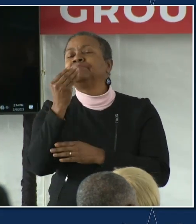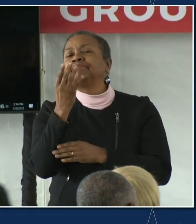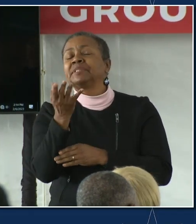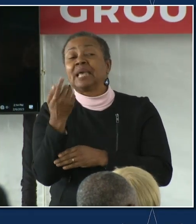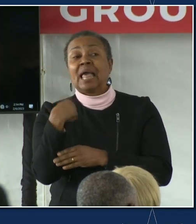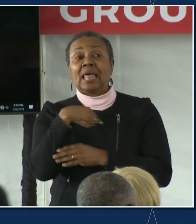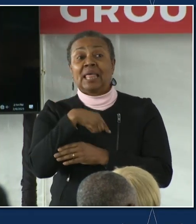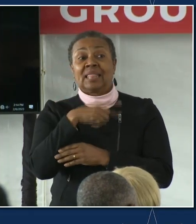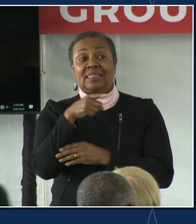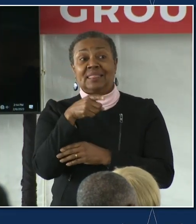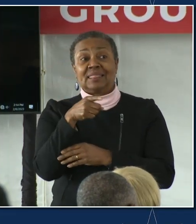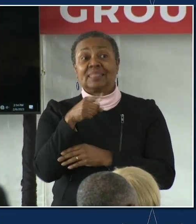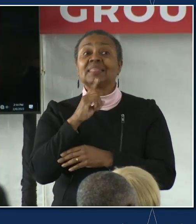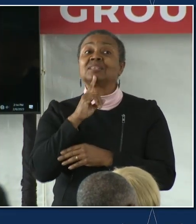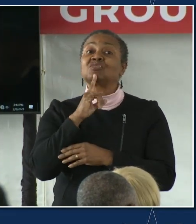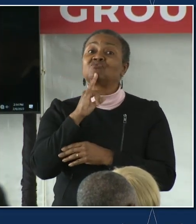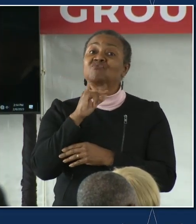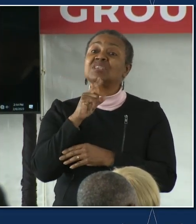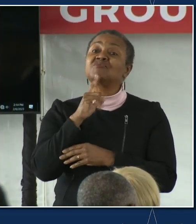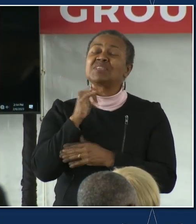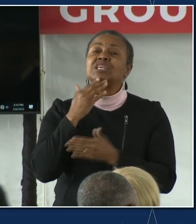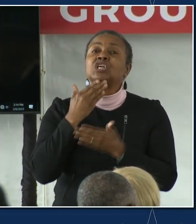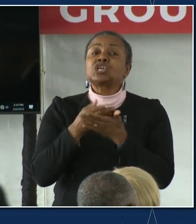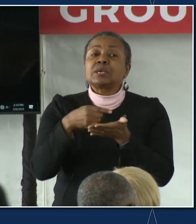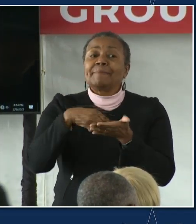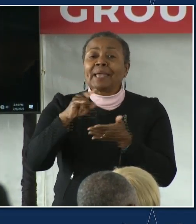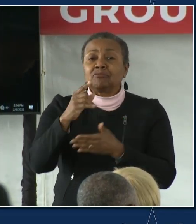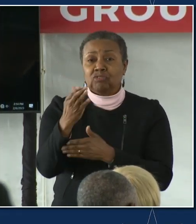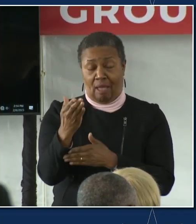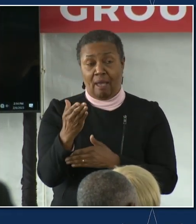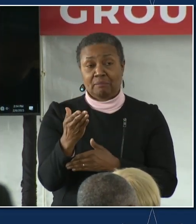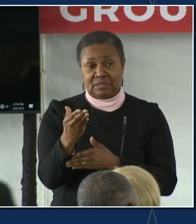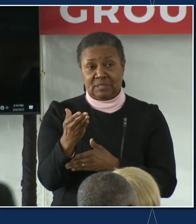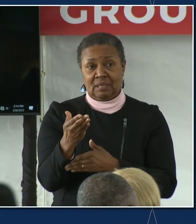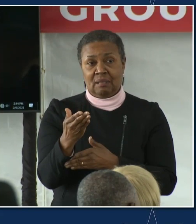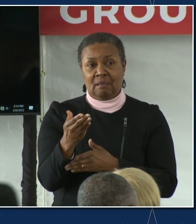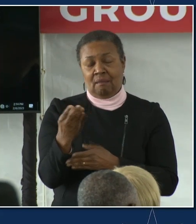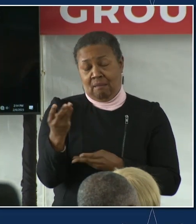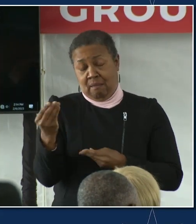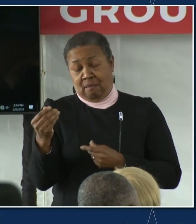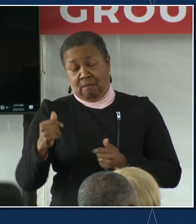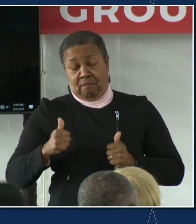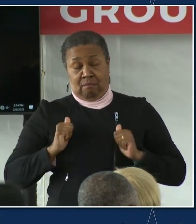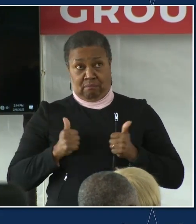folks, these are really, really good paying jobs. They're lucrative.